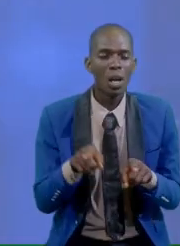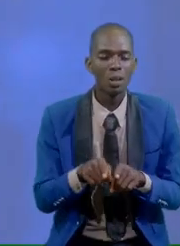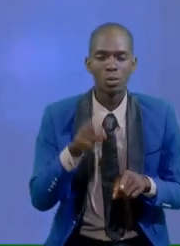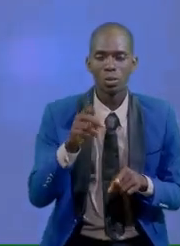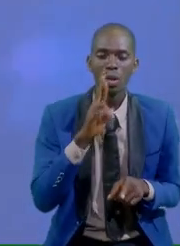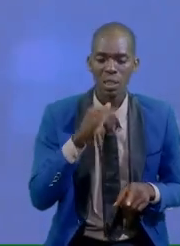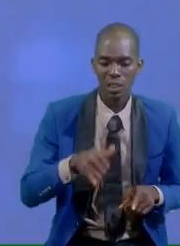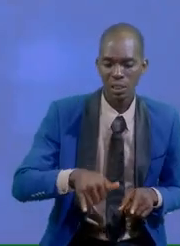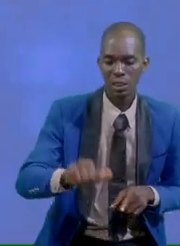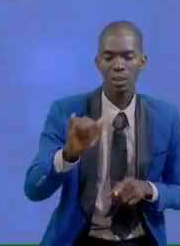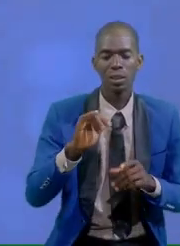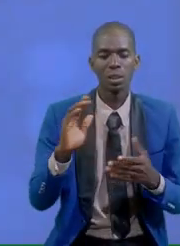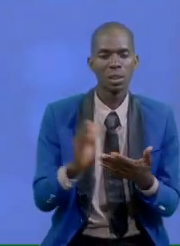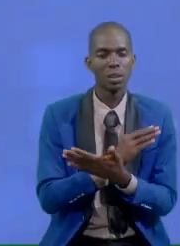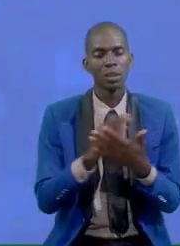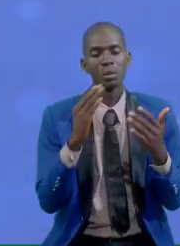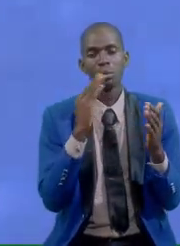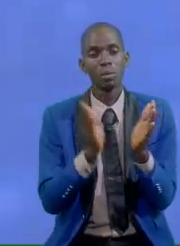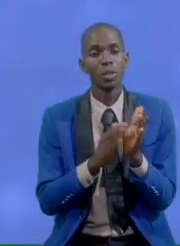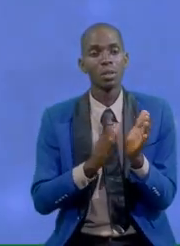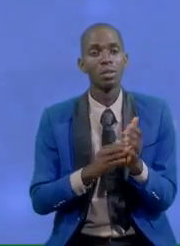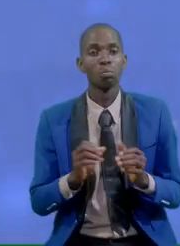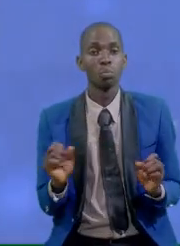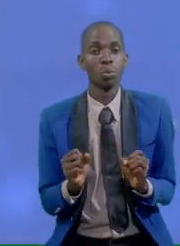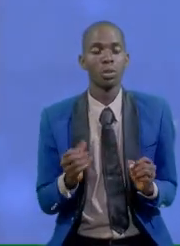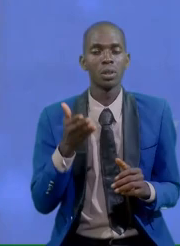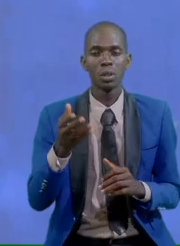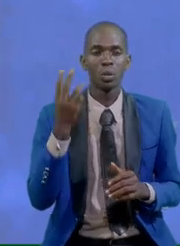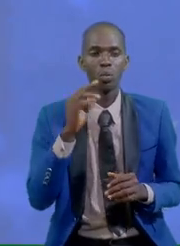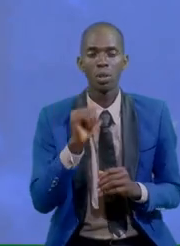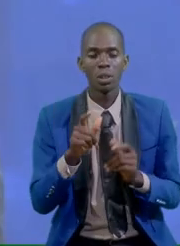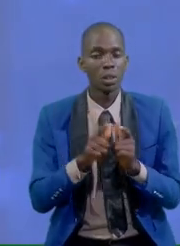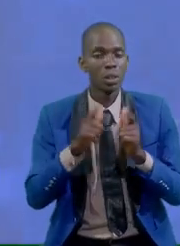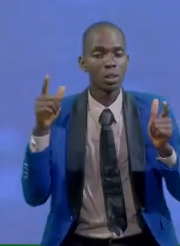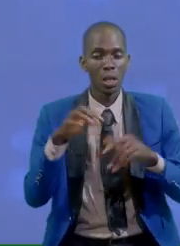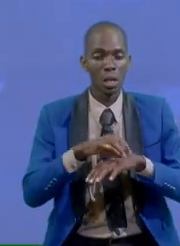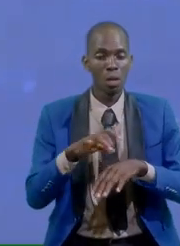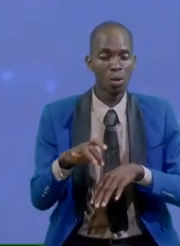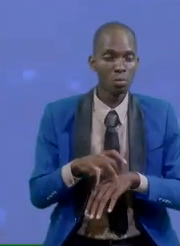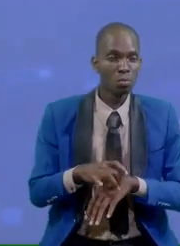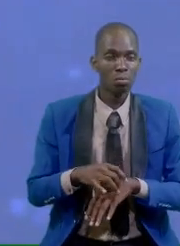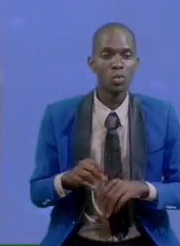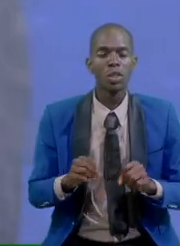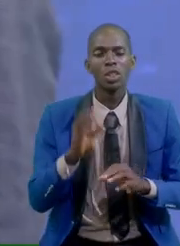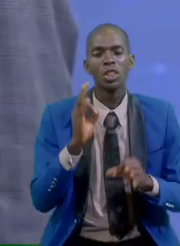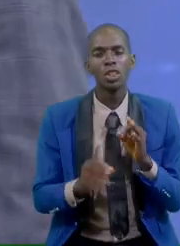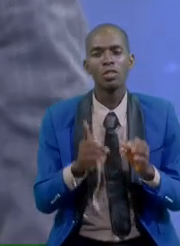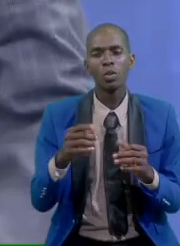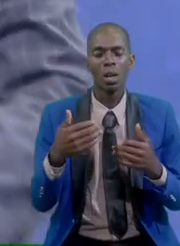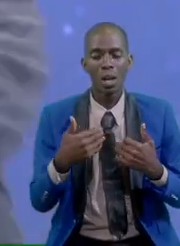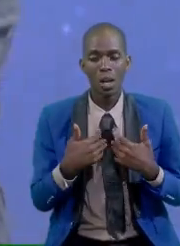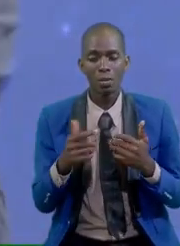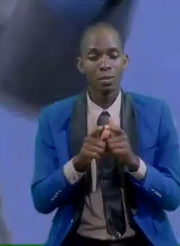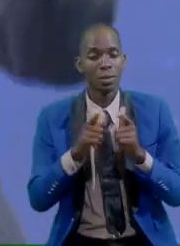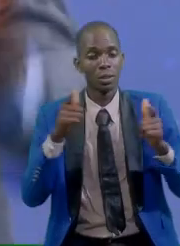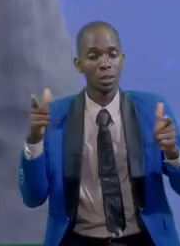praises, suddenly there was a great earthquake. If you had great imprisonment, great earthquake could